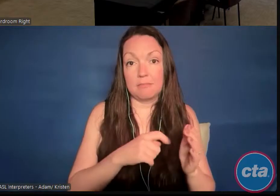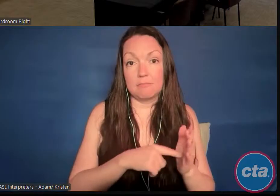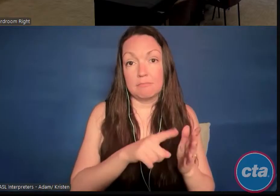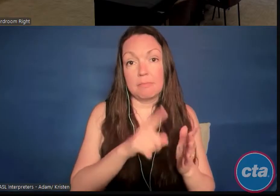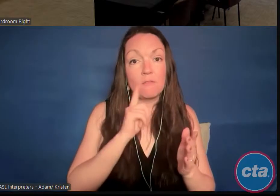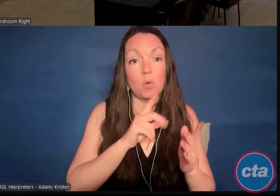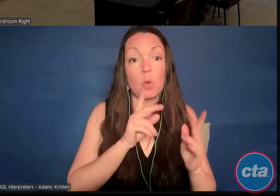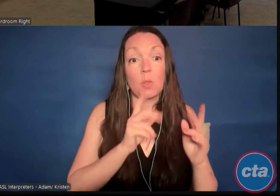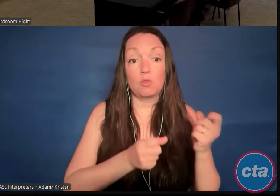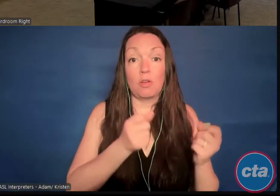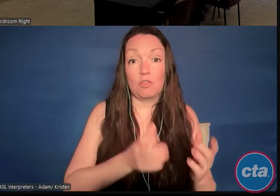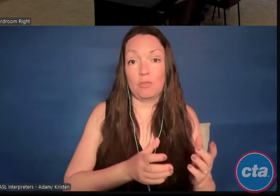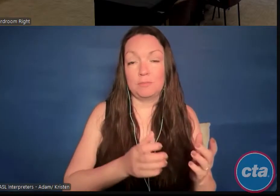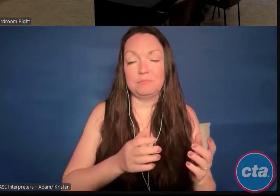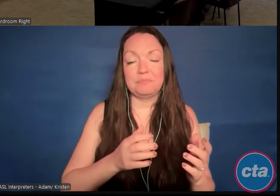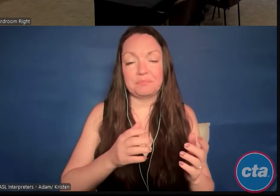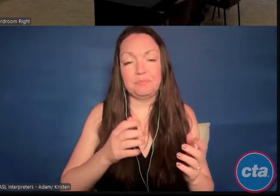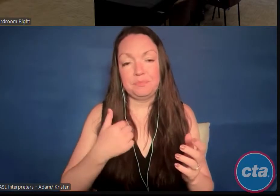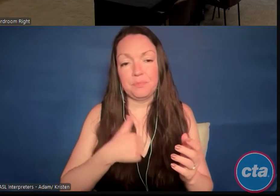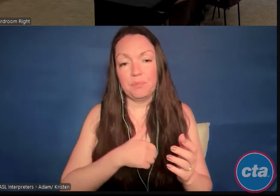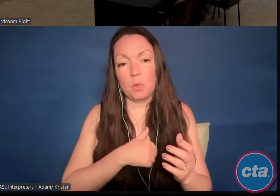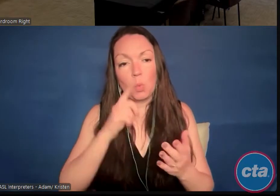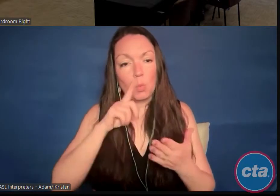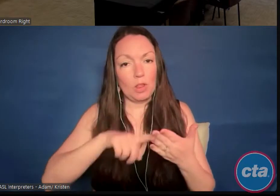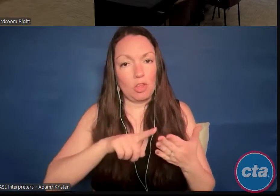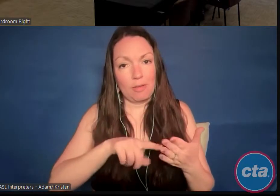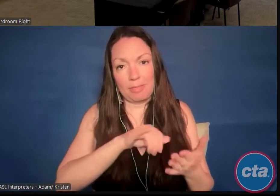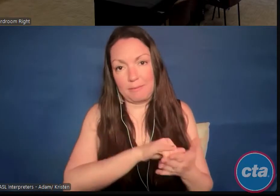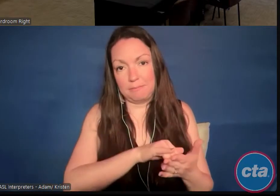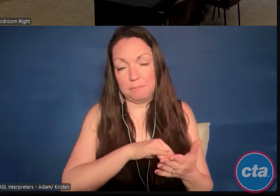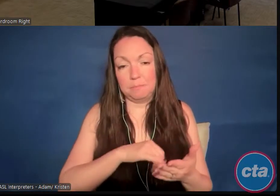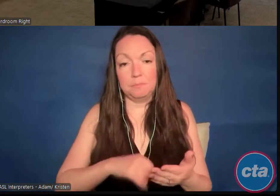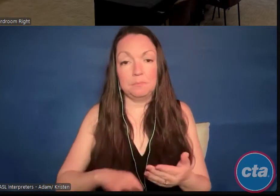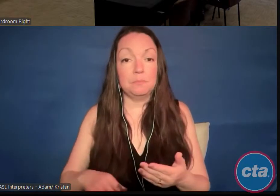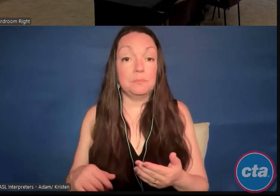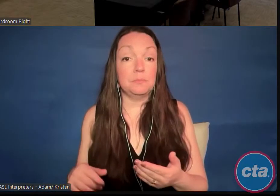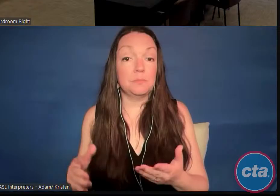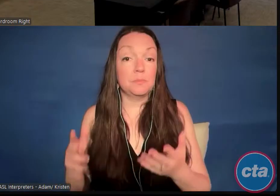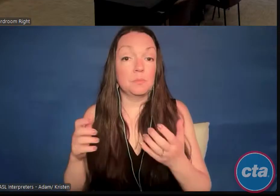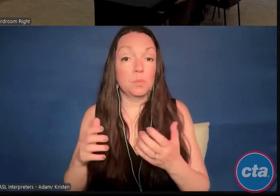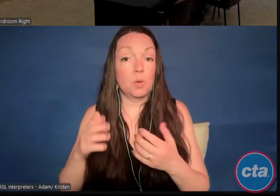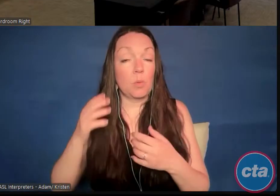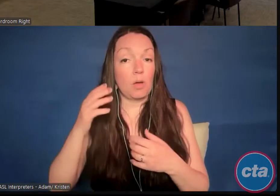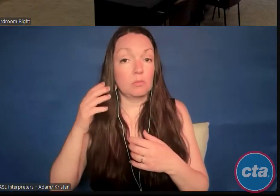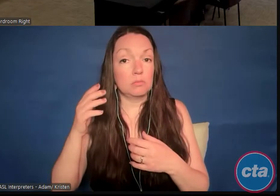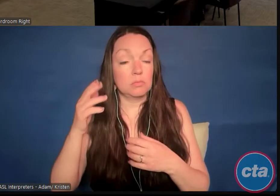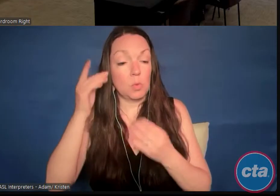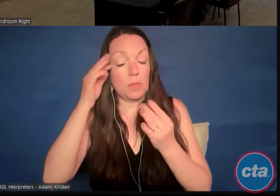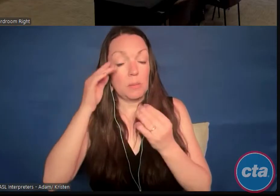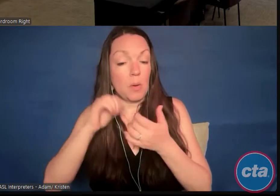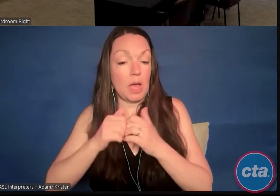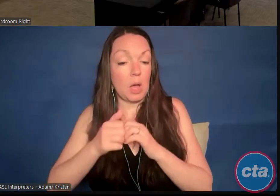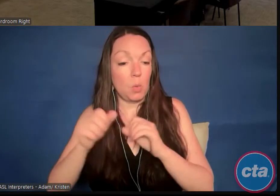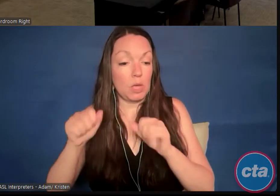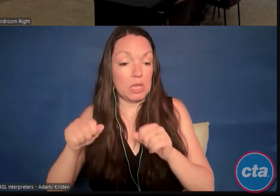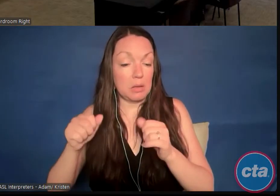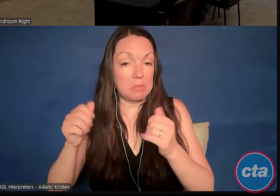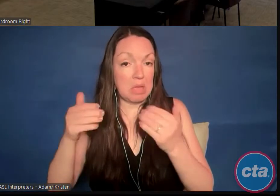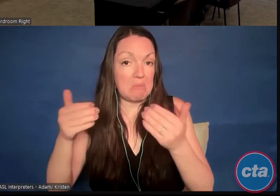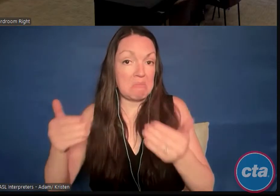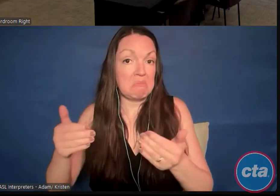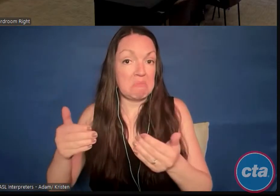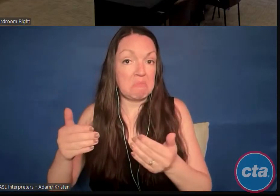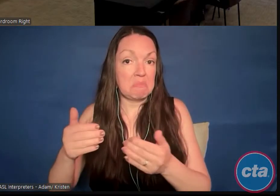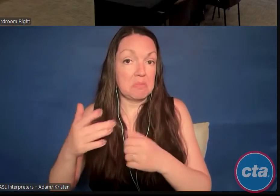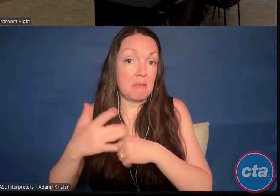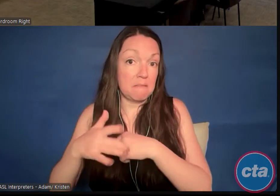at that. And so what I think we look at is, how do we not preclude things like that, right? How do we make ourselves forward compatible? How do we